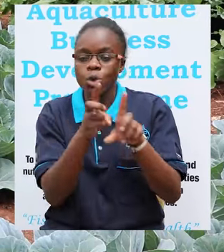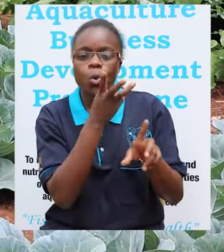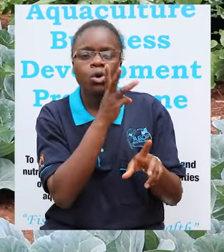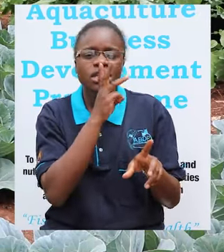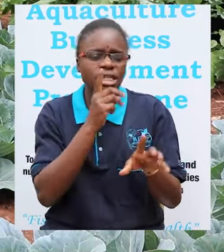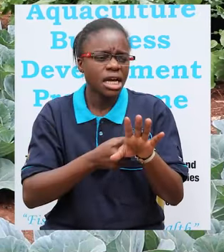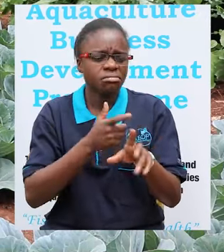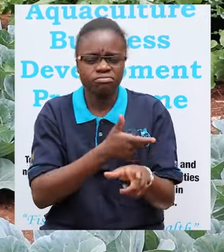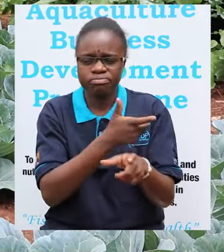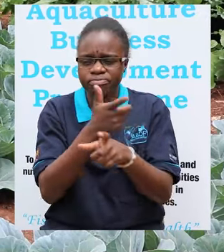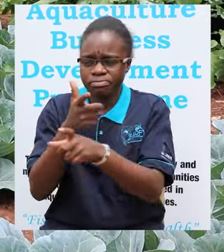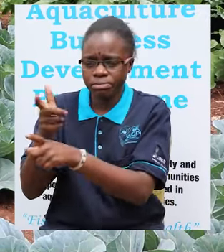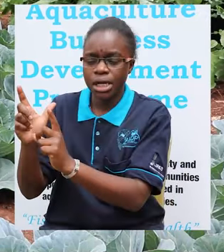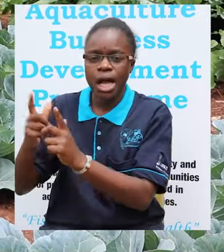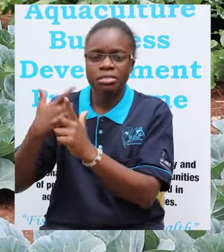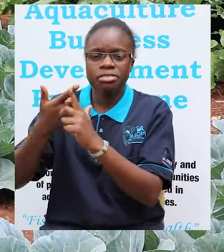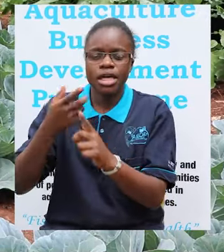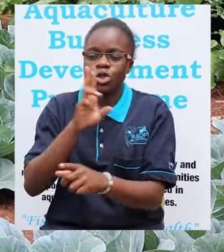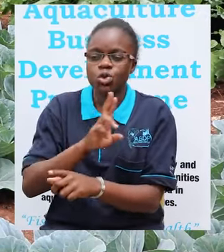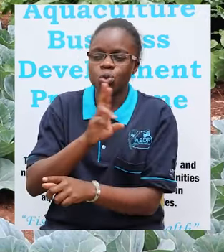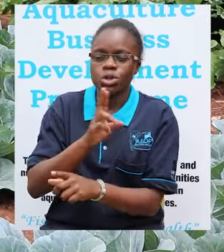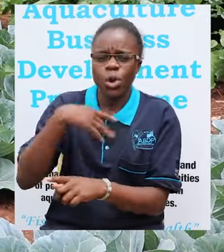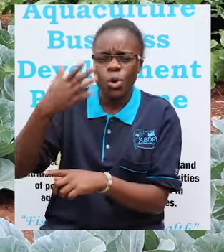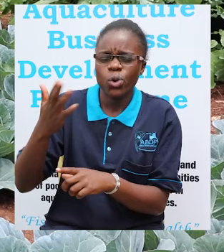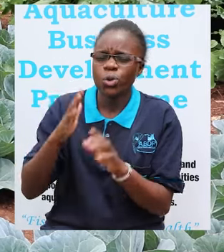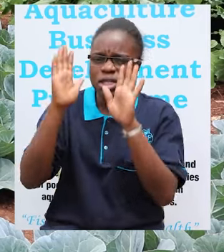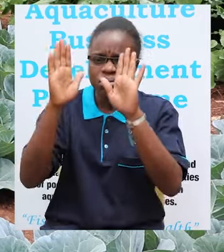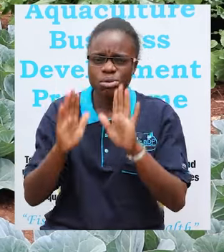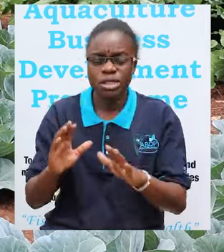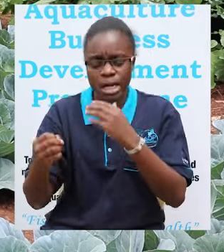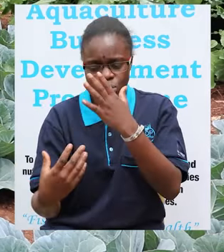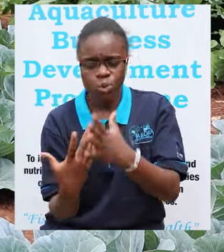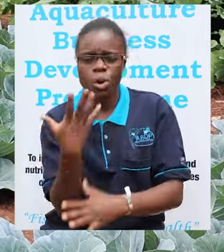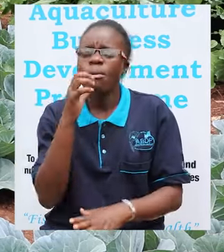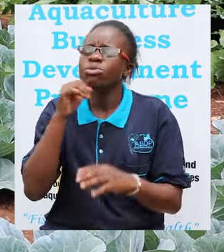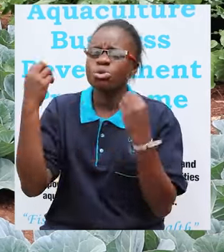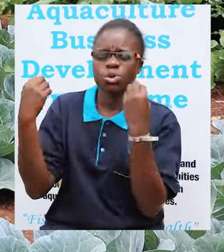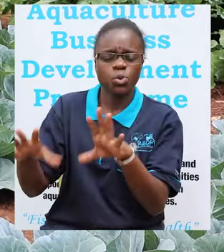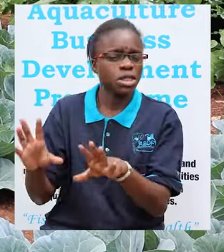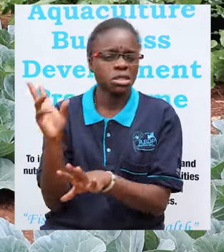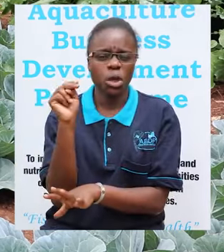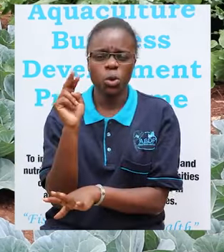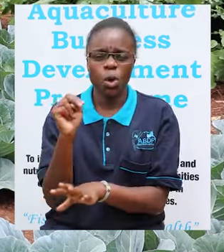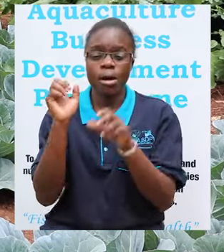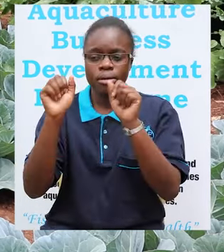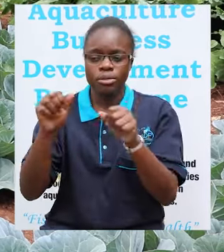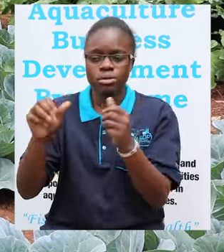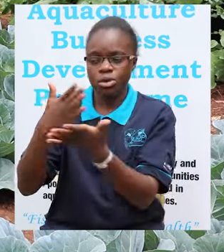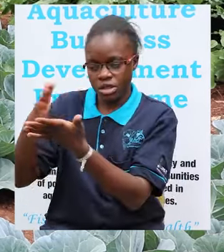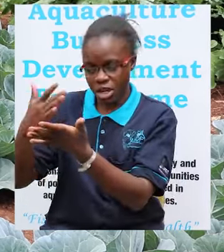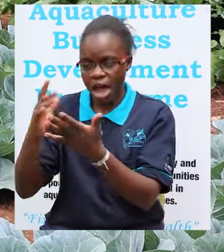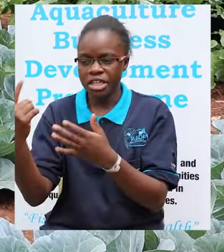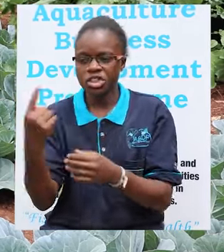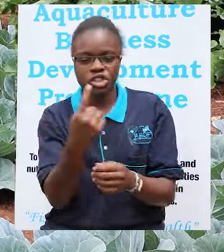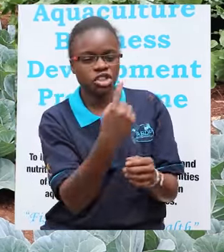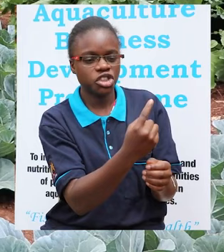pour the water, it is used specifically for the crops. Even as it goes down, it is not going to waste. It is going to another crop until it gets